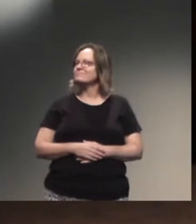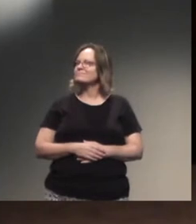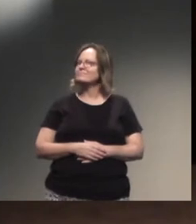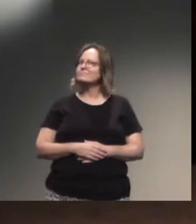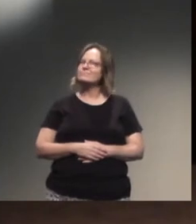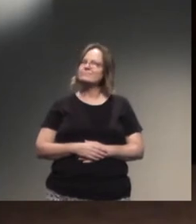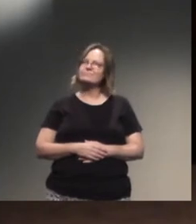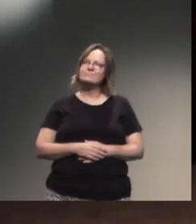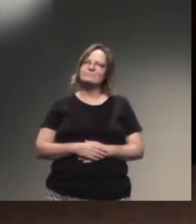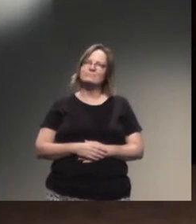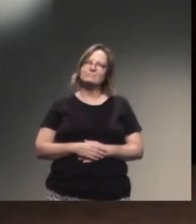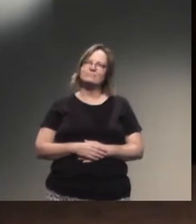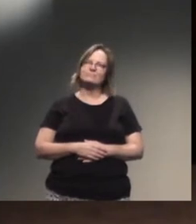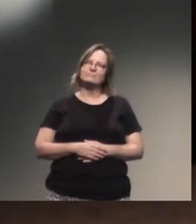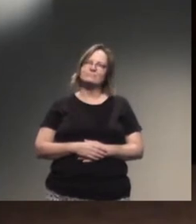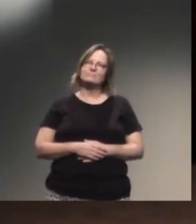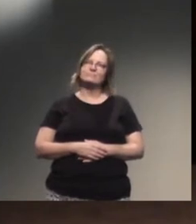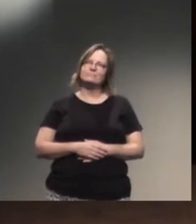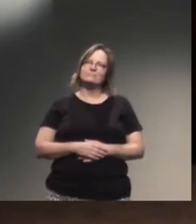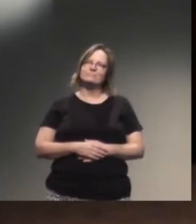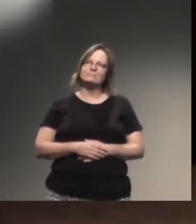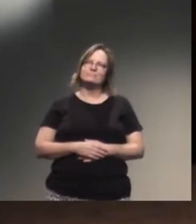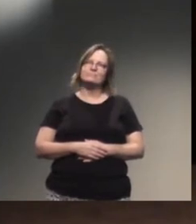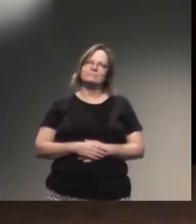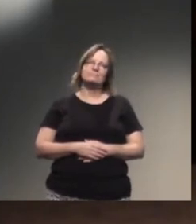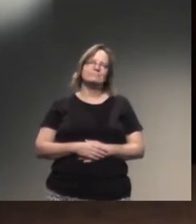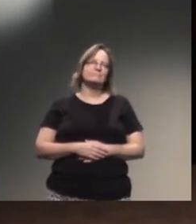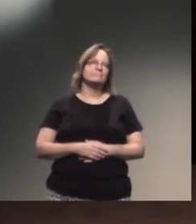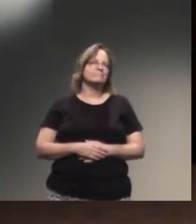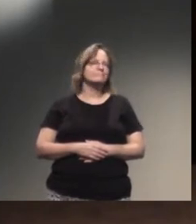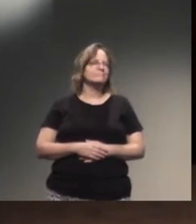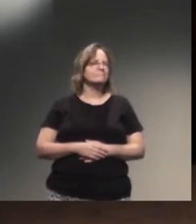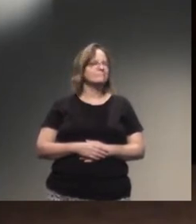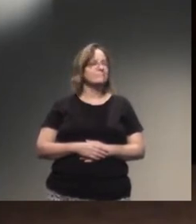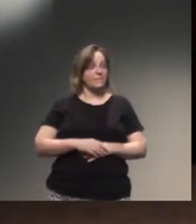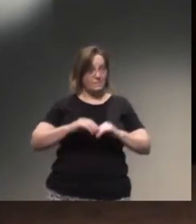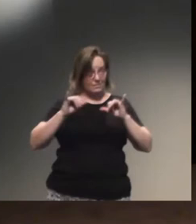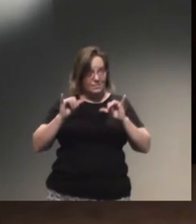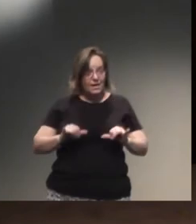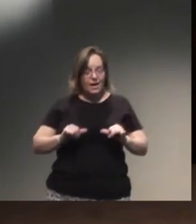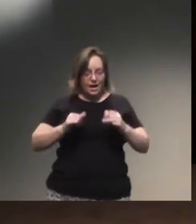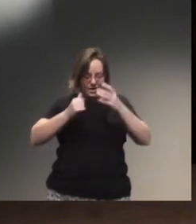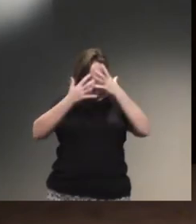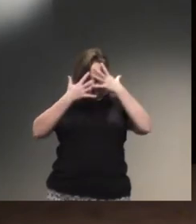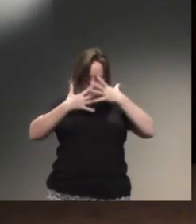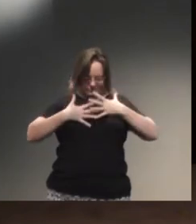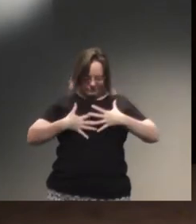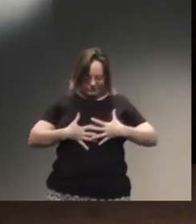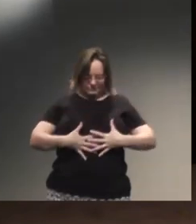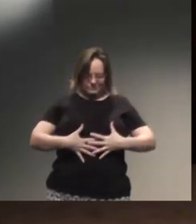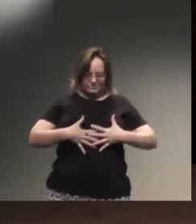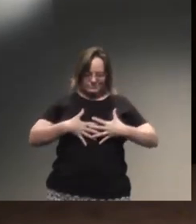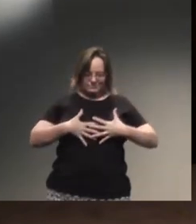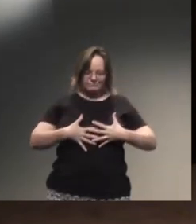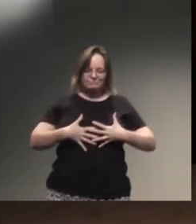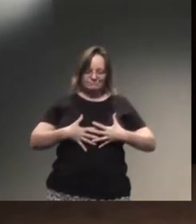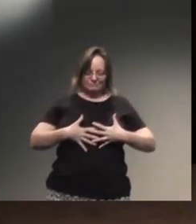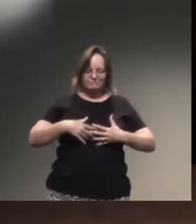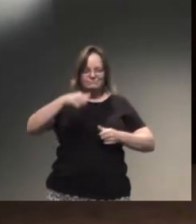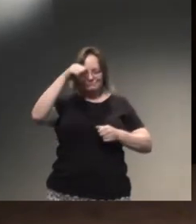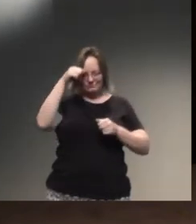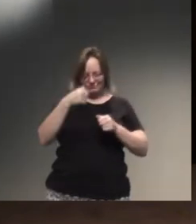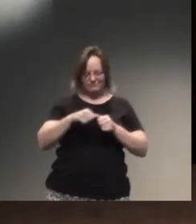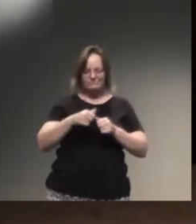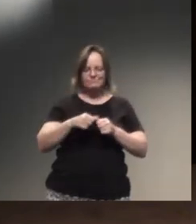And now we move from a place of knowing